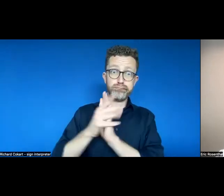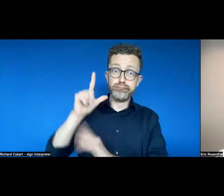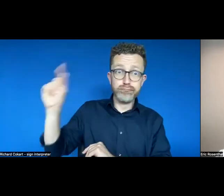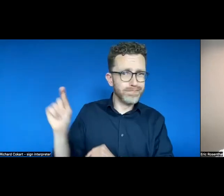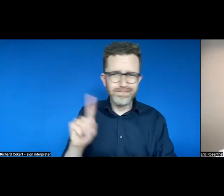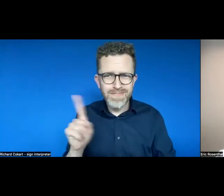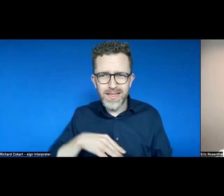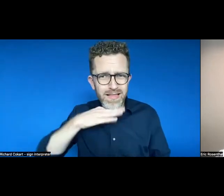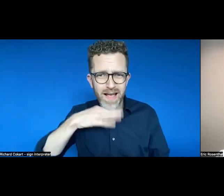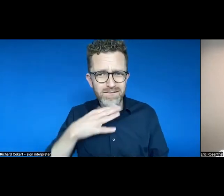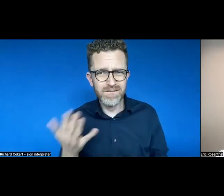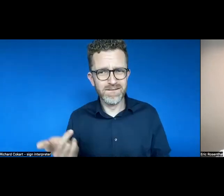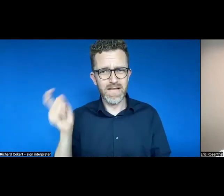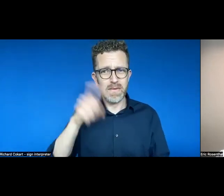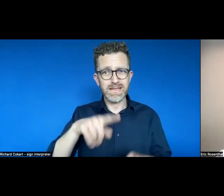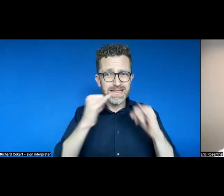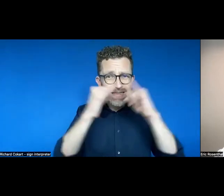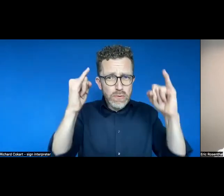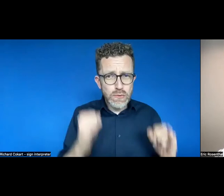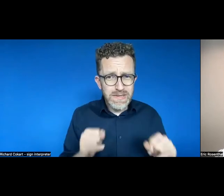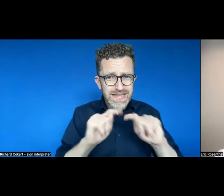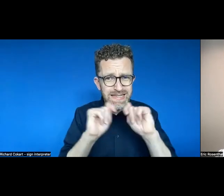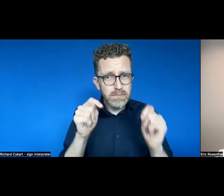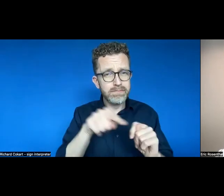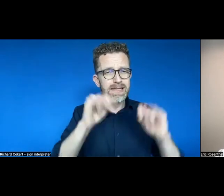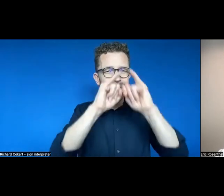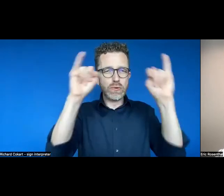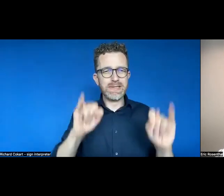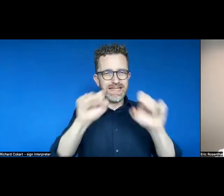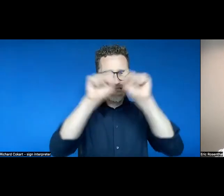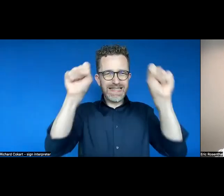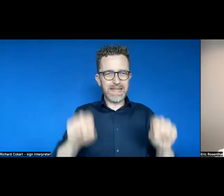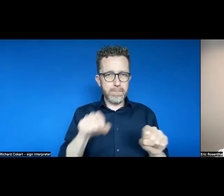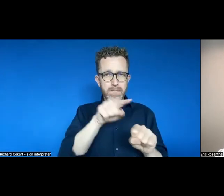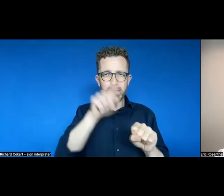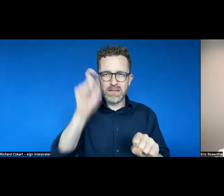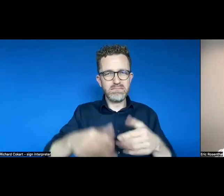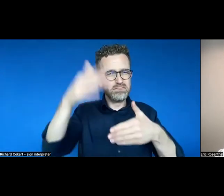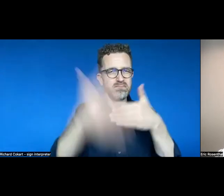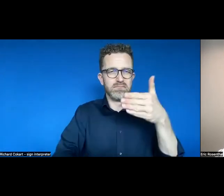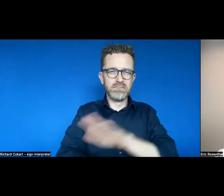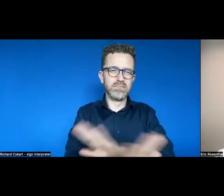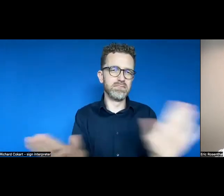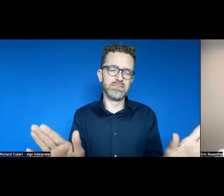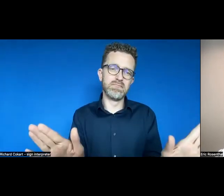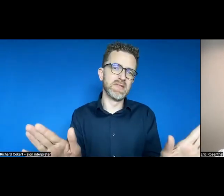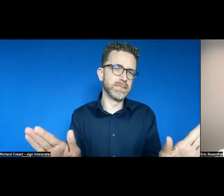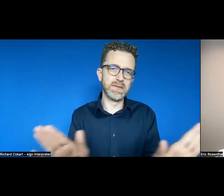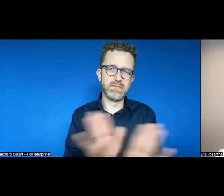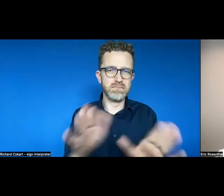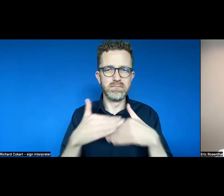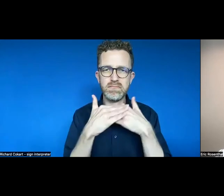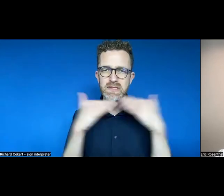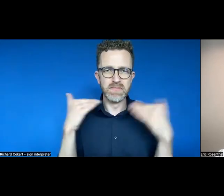Ukrainian institutional system. I asked an official with the US government, I said, look, are you making sure that US money is not going to